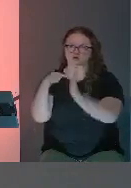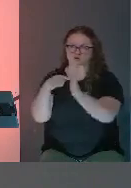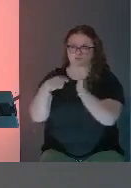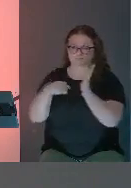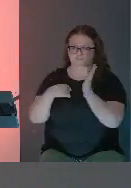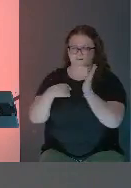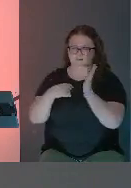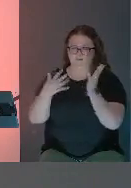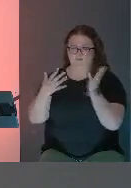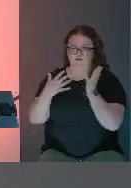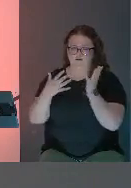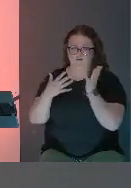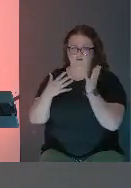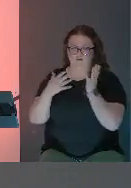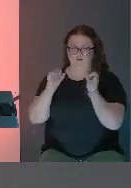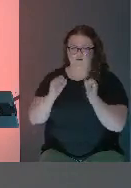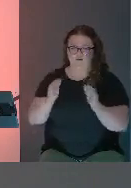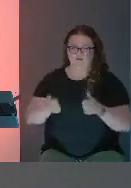out in his life?